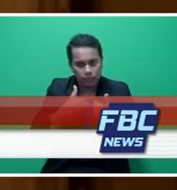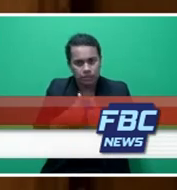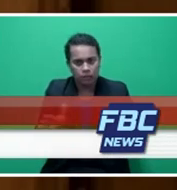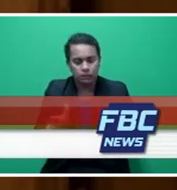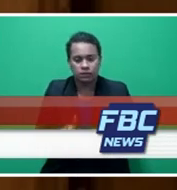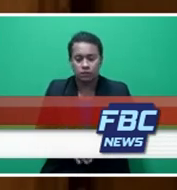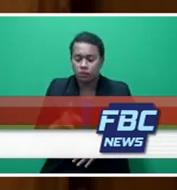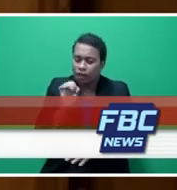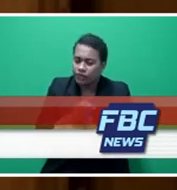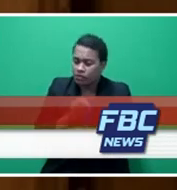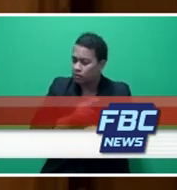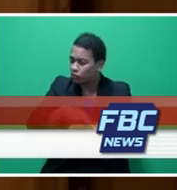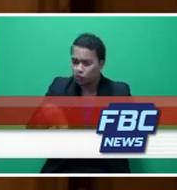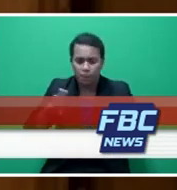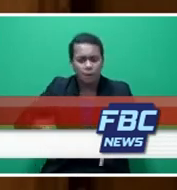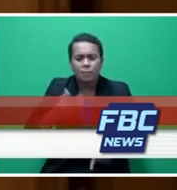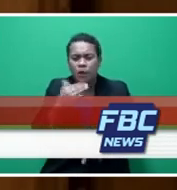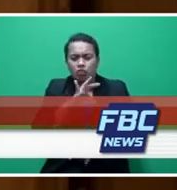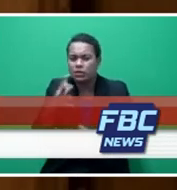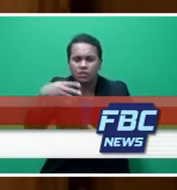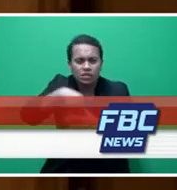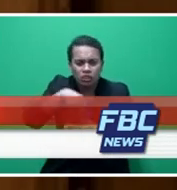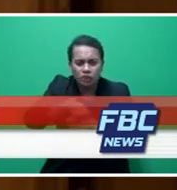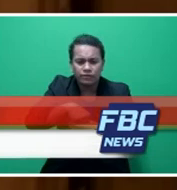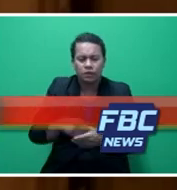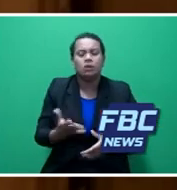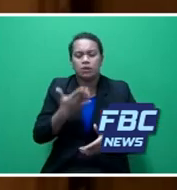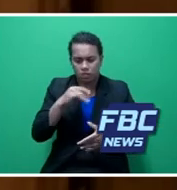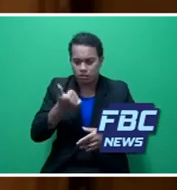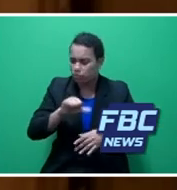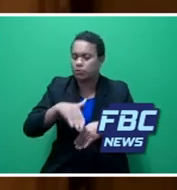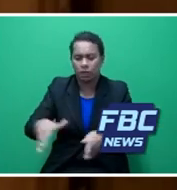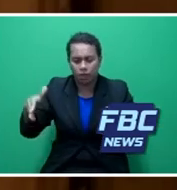of this House, please don't get involved in this. Let the ministry sort